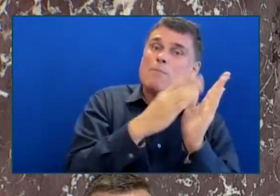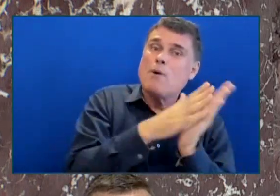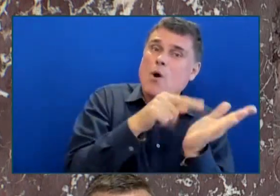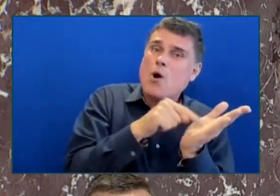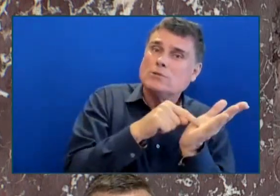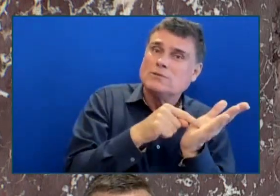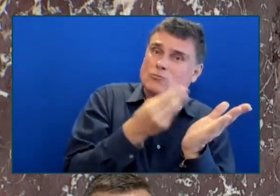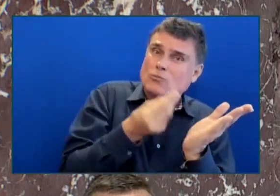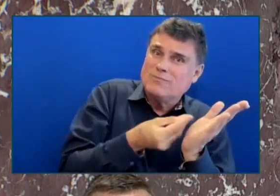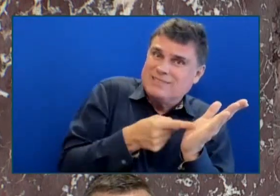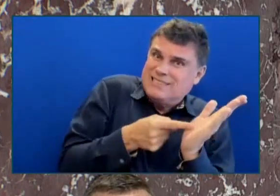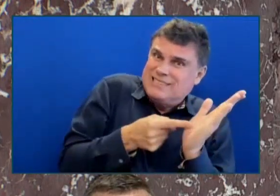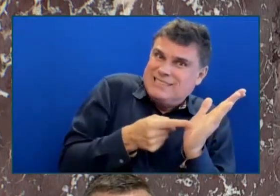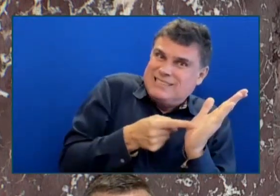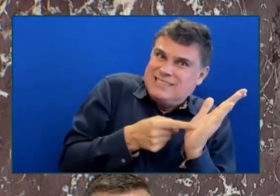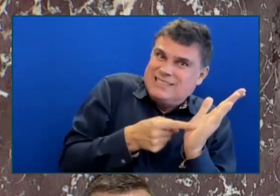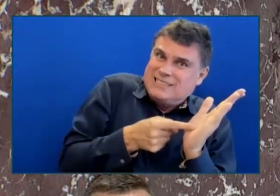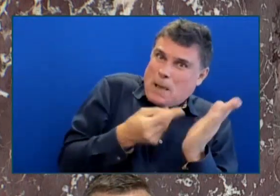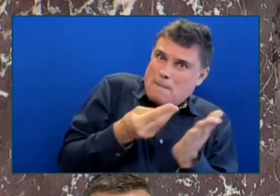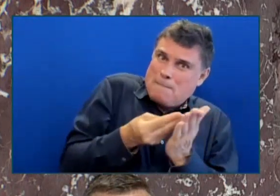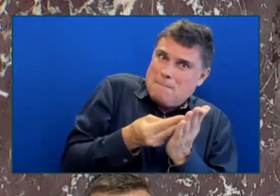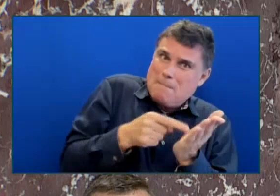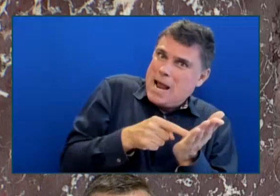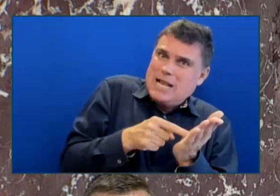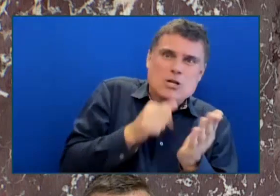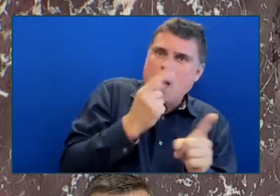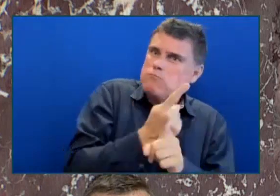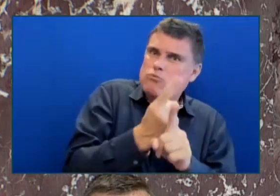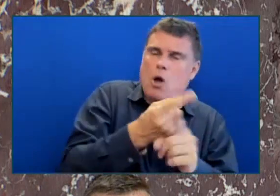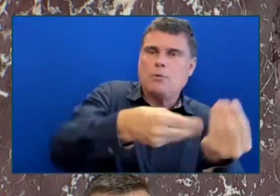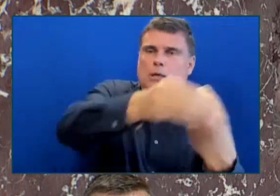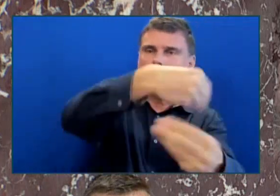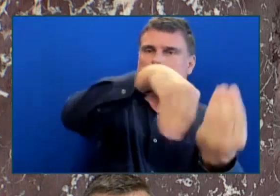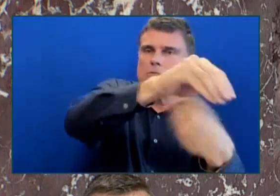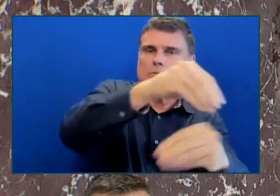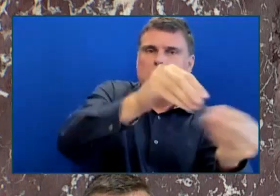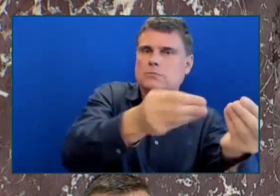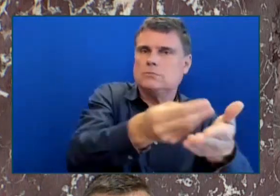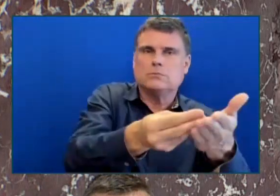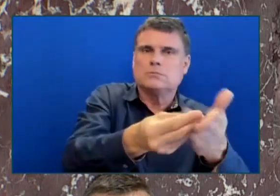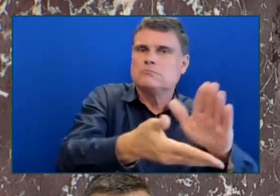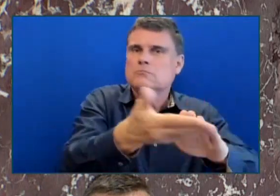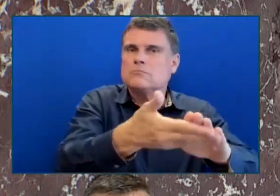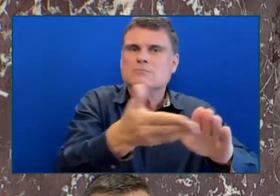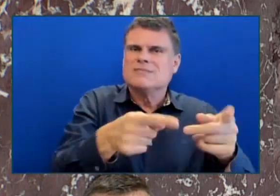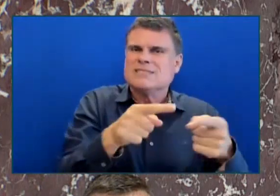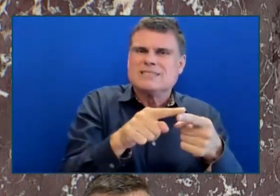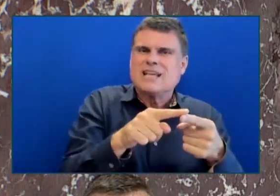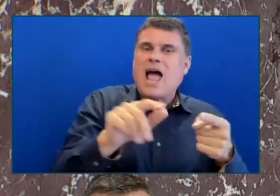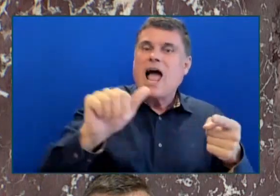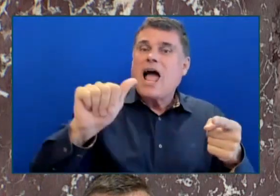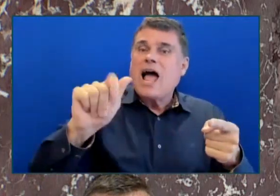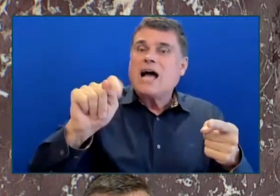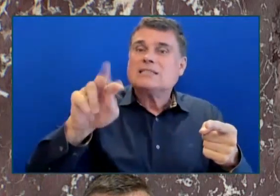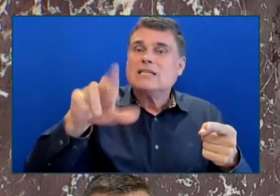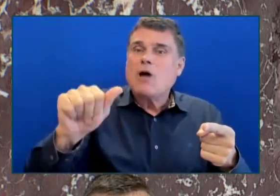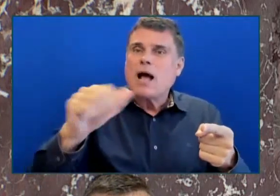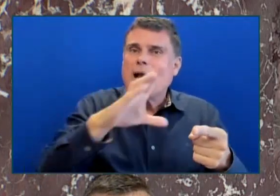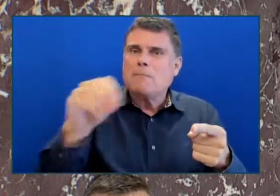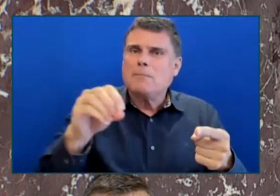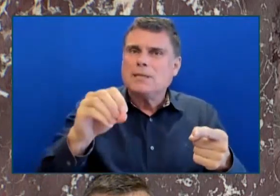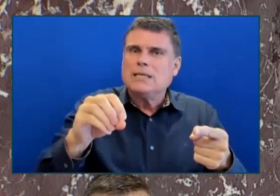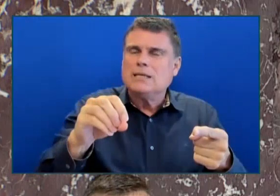fully owned subsidiary APMI. To quote directly from the report, APMI receives 80%